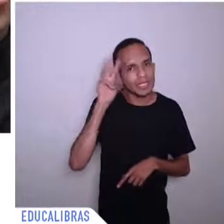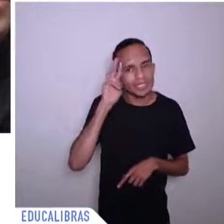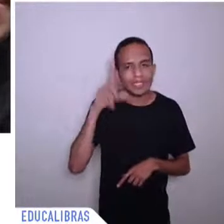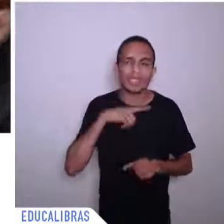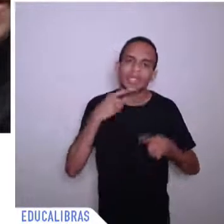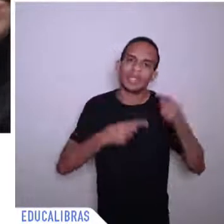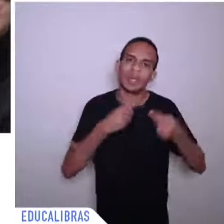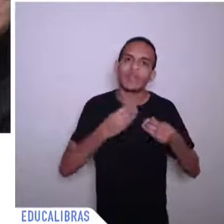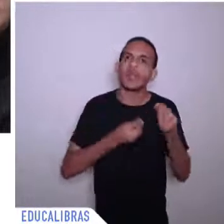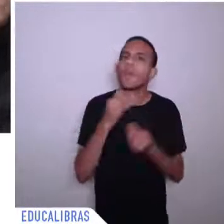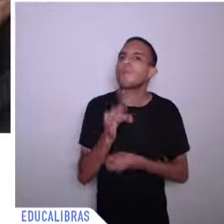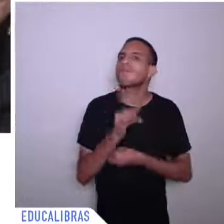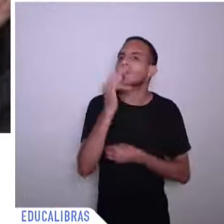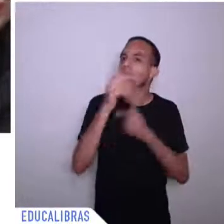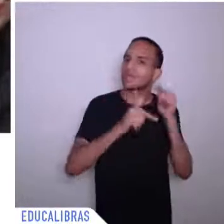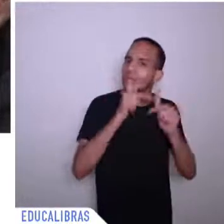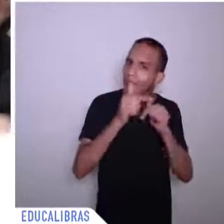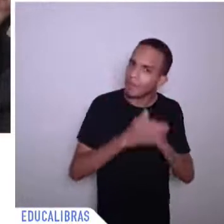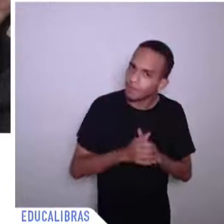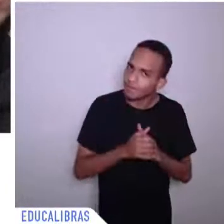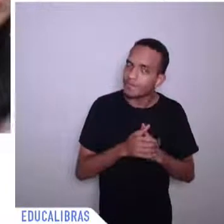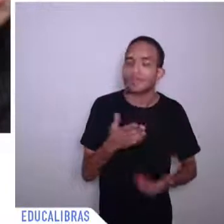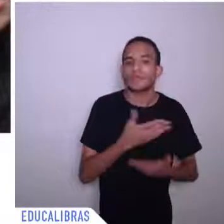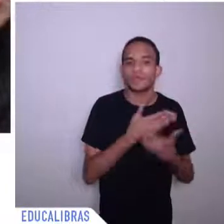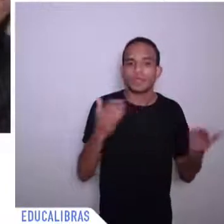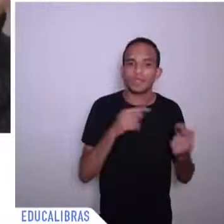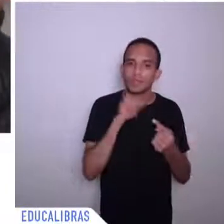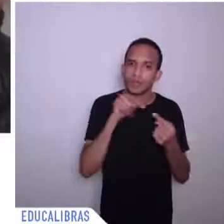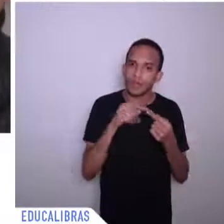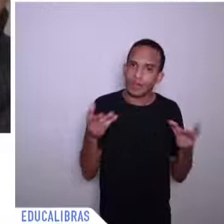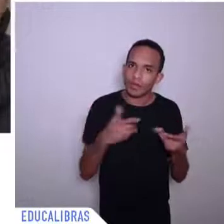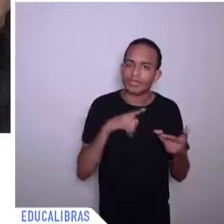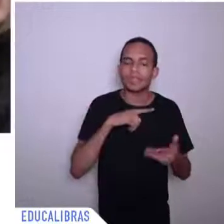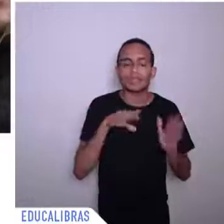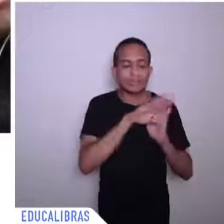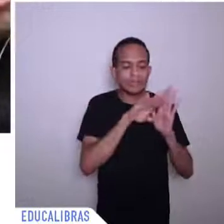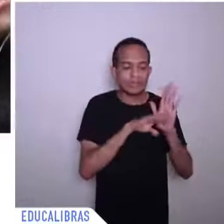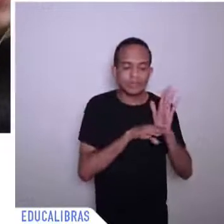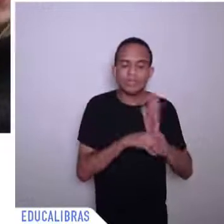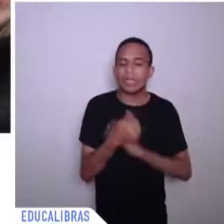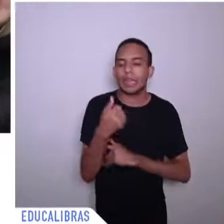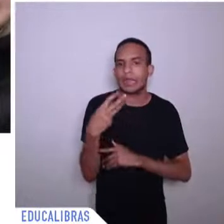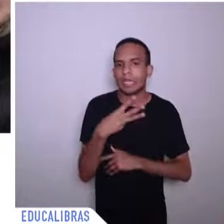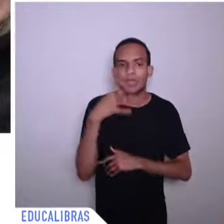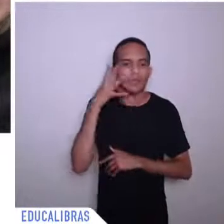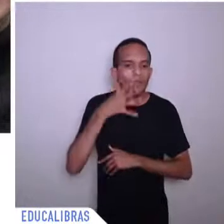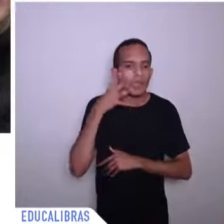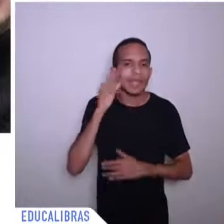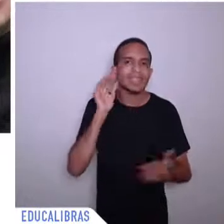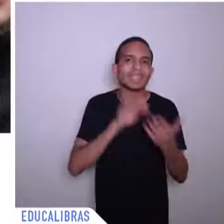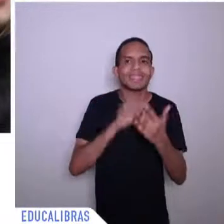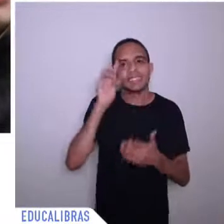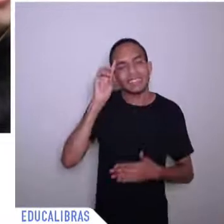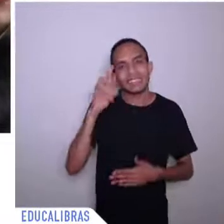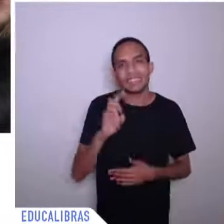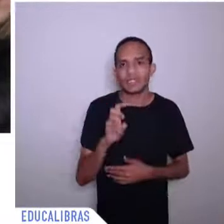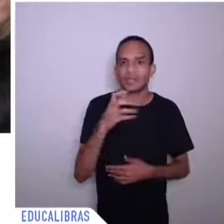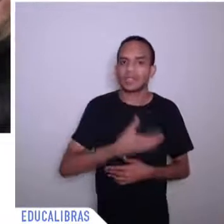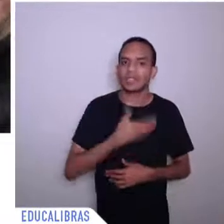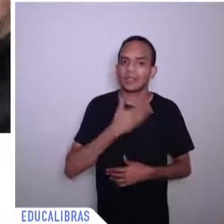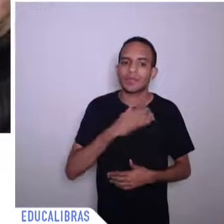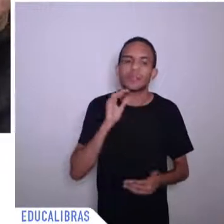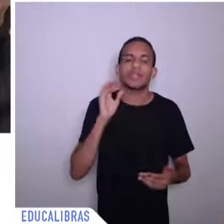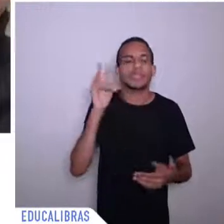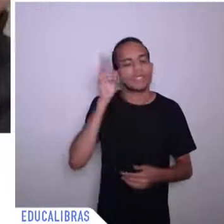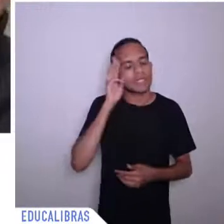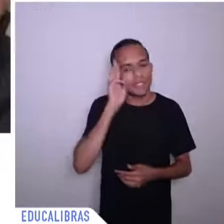now continuing. We have a debate on the future of labor on Tuesday. We are going to have 13 panels